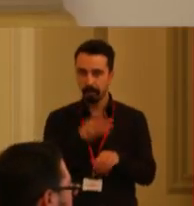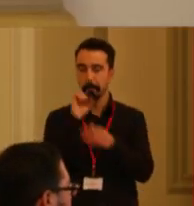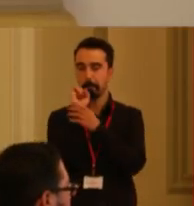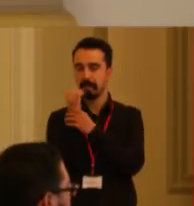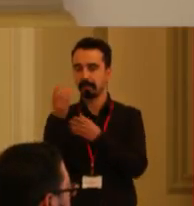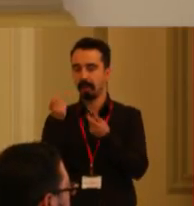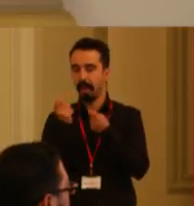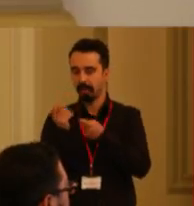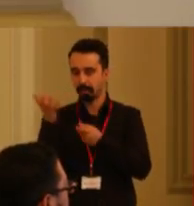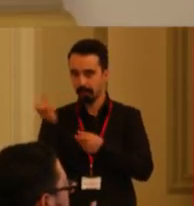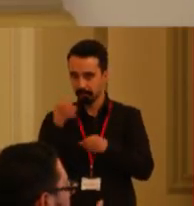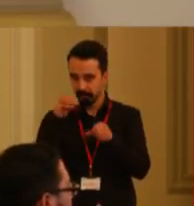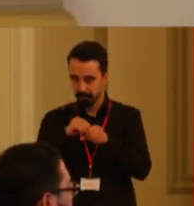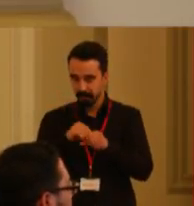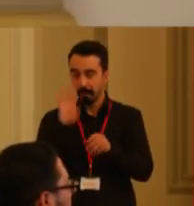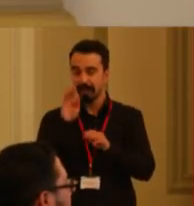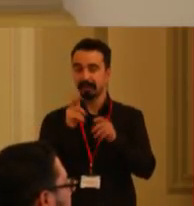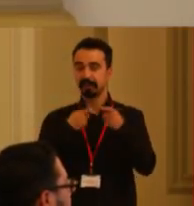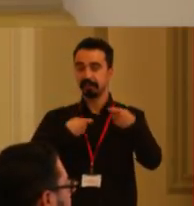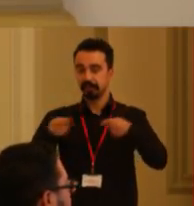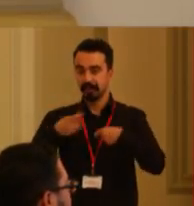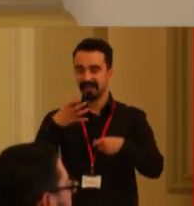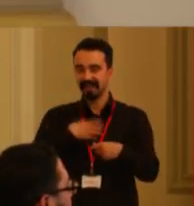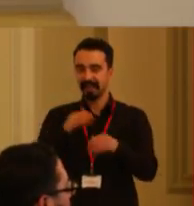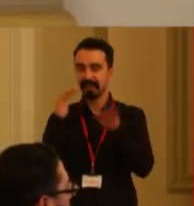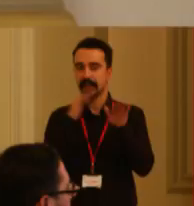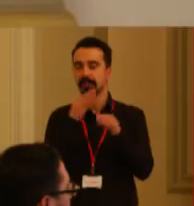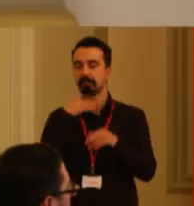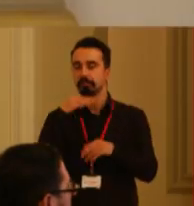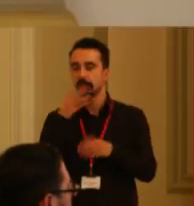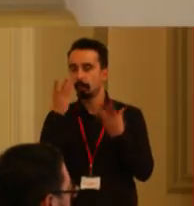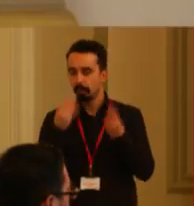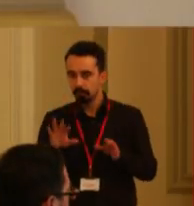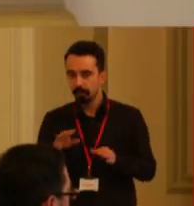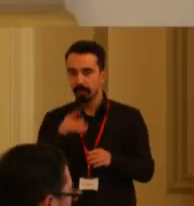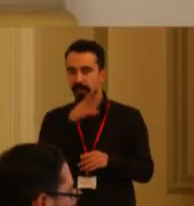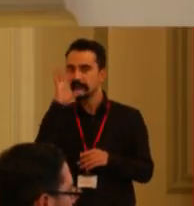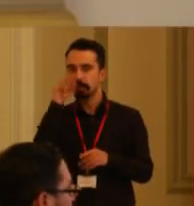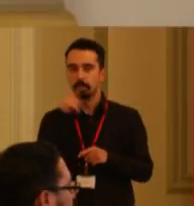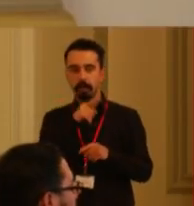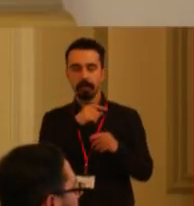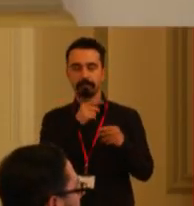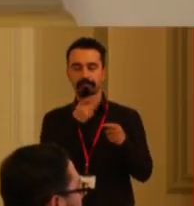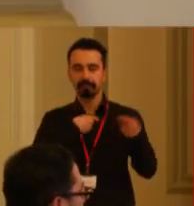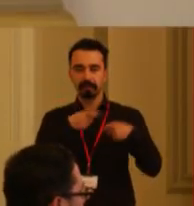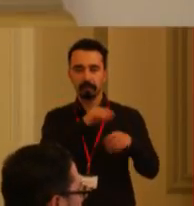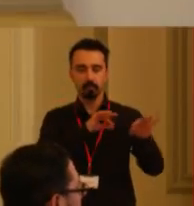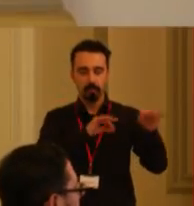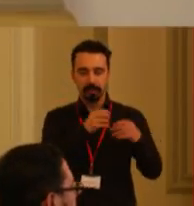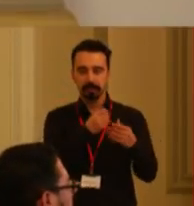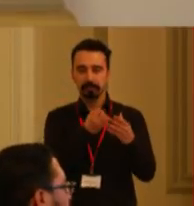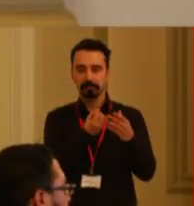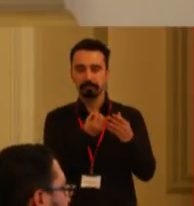Turkey. From a vocational perspective, there's a great deal of support. The state supports them, but corporations